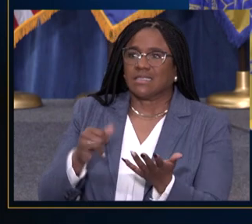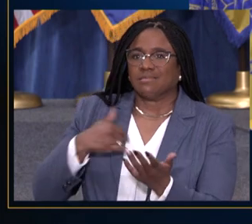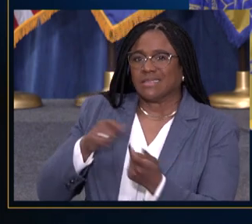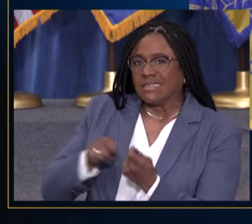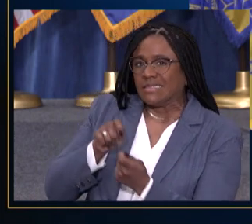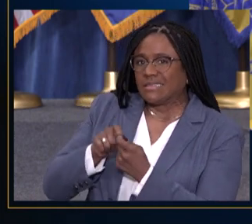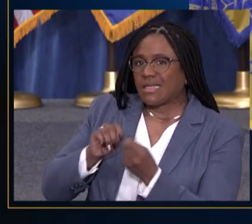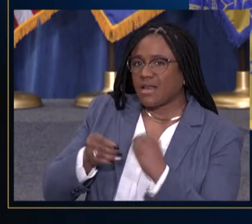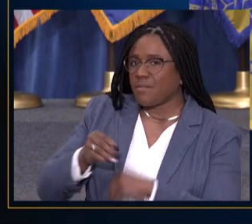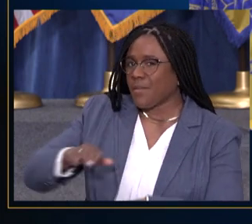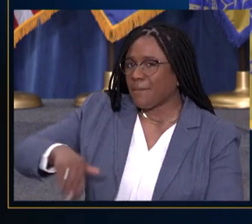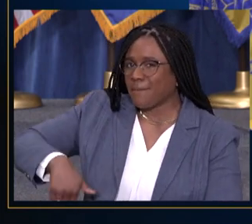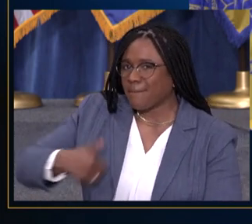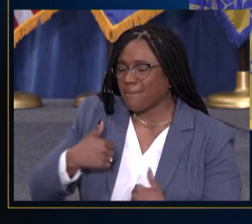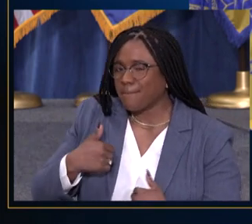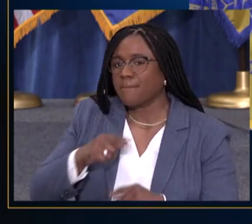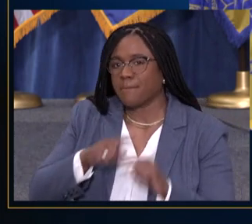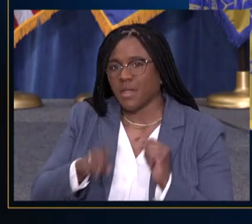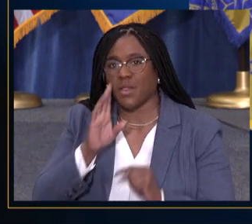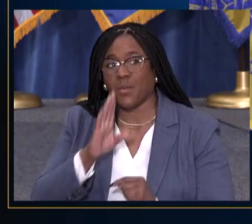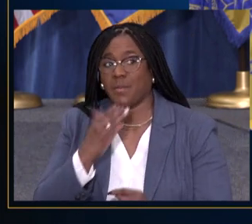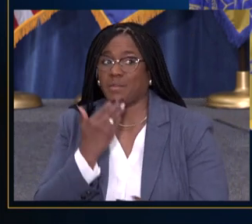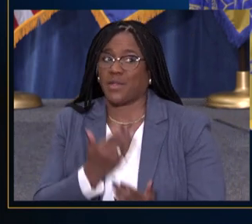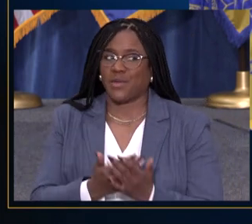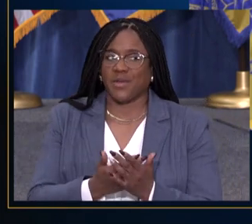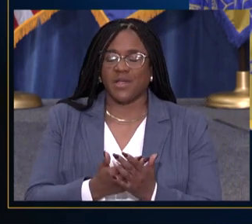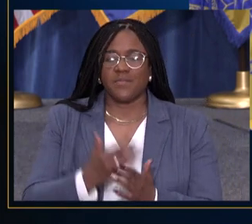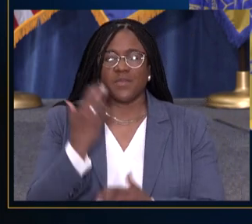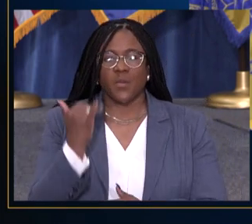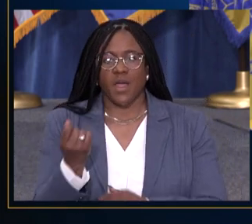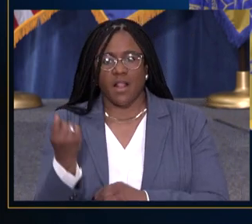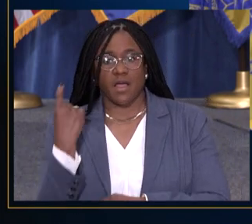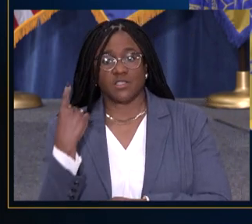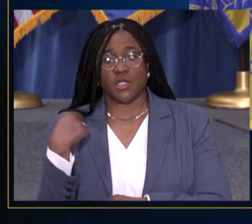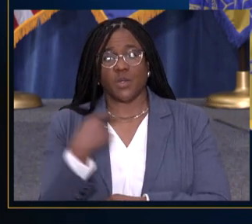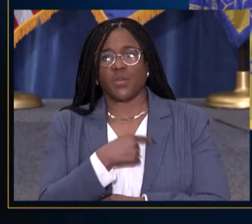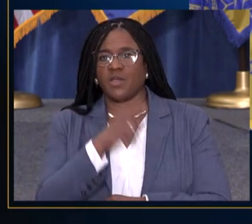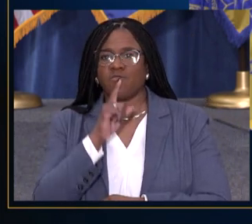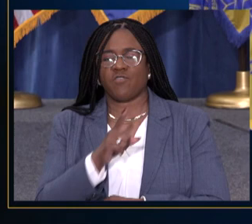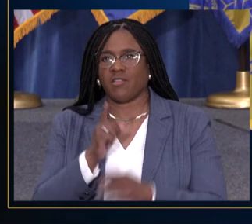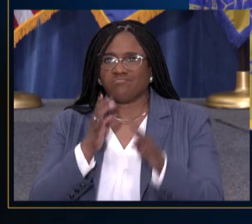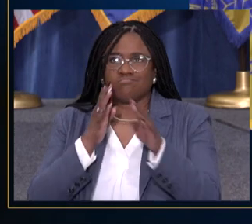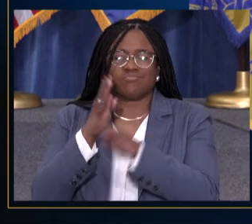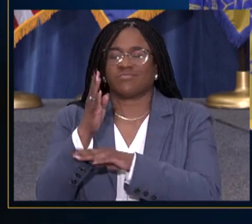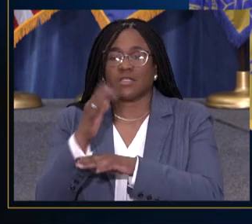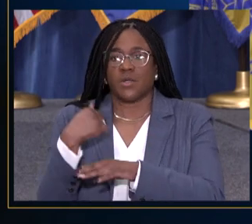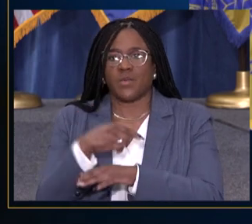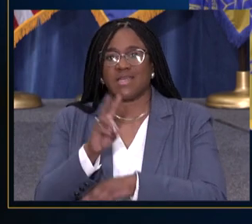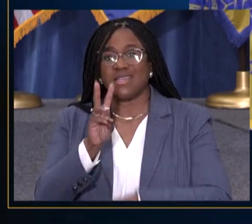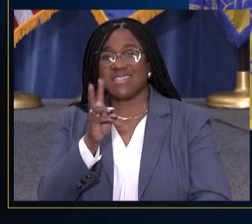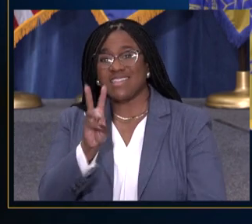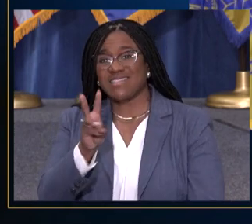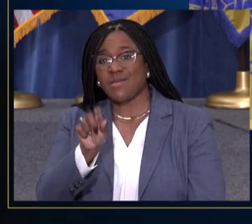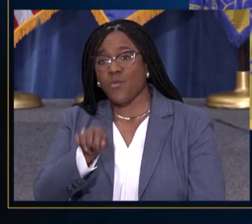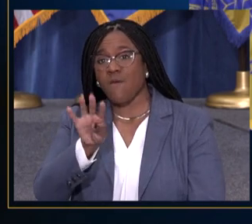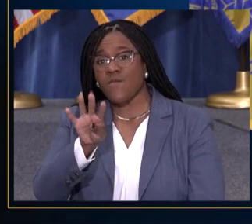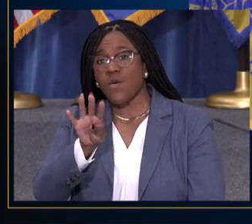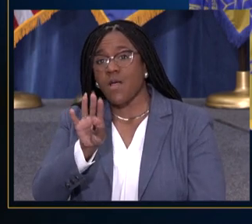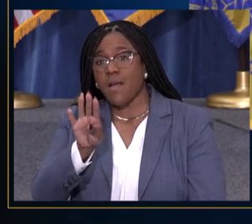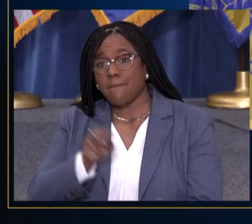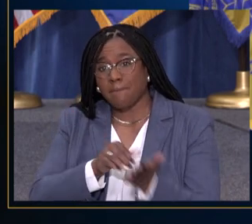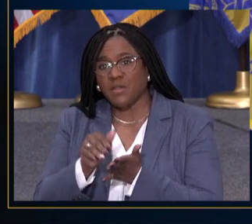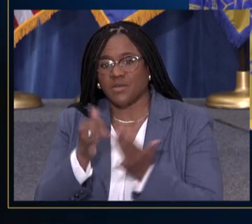precise numbers yet to tell you, but I know they're going to be pretty good, because last year when we broke records, we got to 16.4 million. We're already at